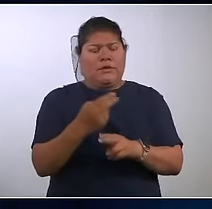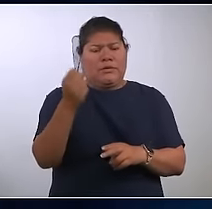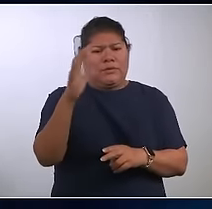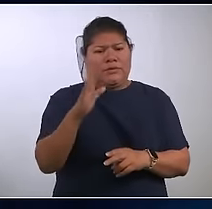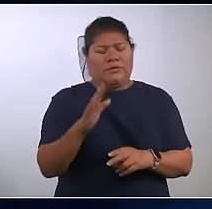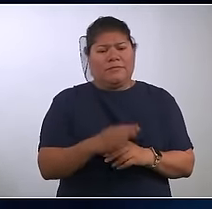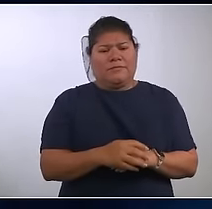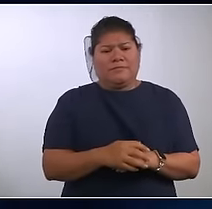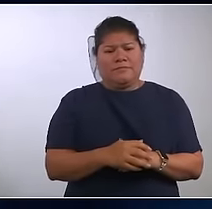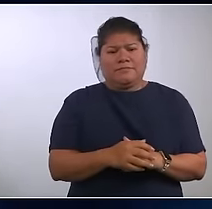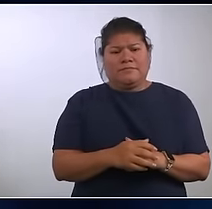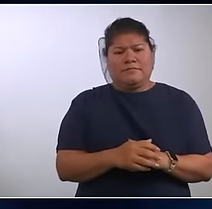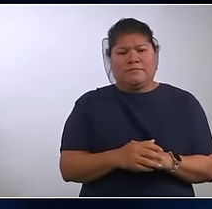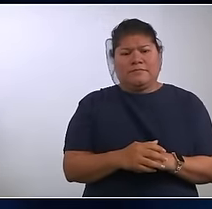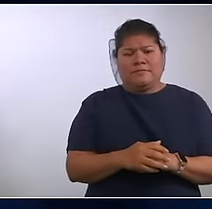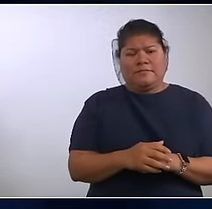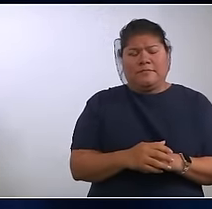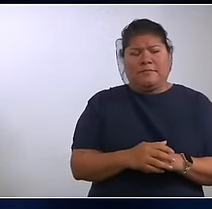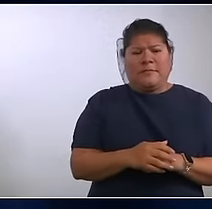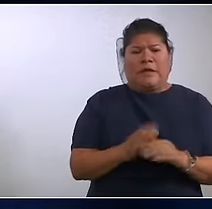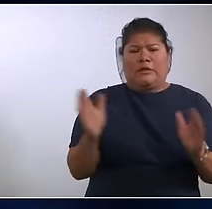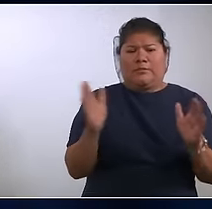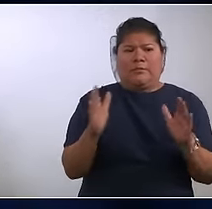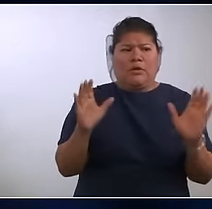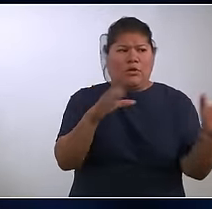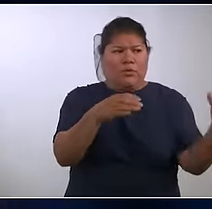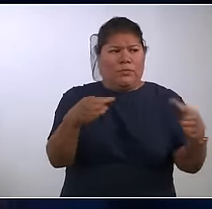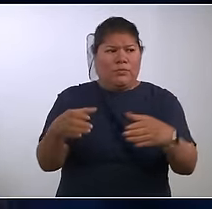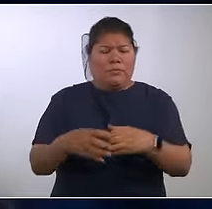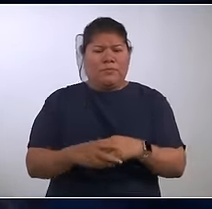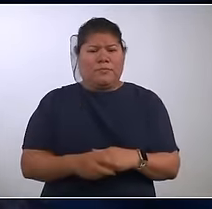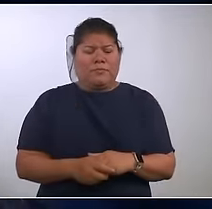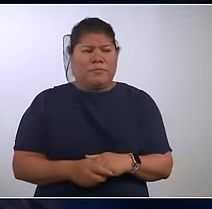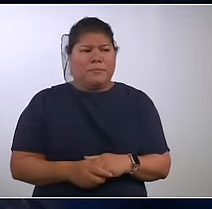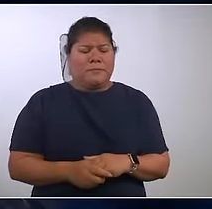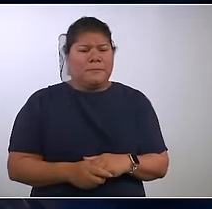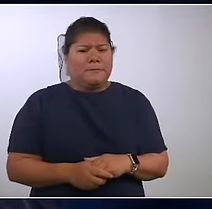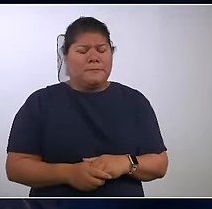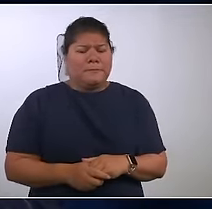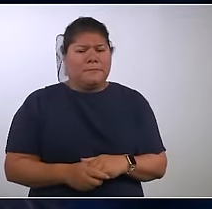and being used of God, en grupos pequeños, in small groups.